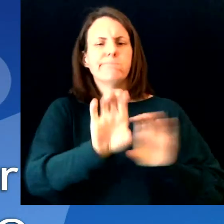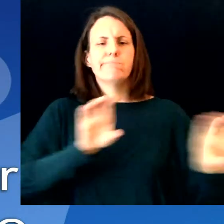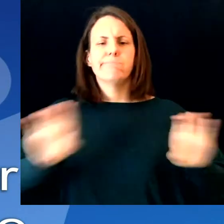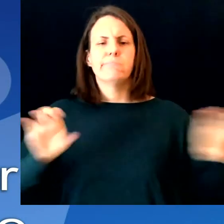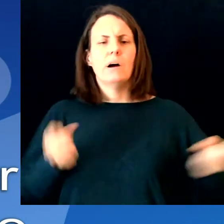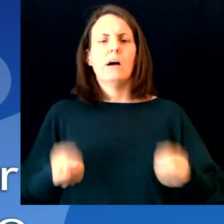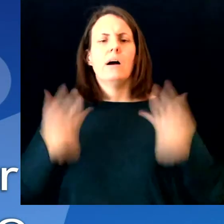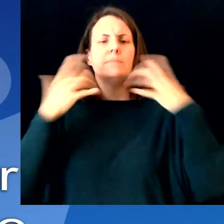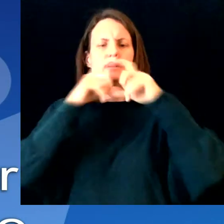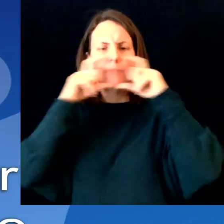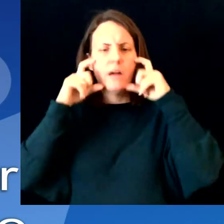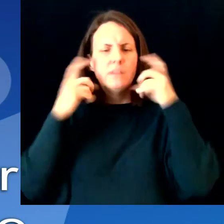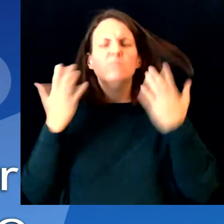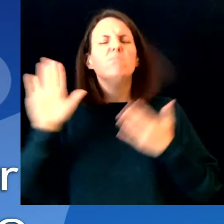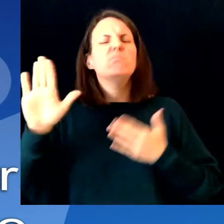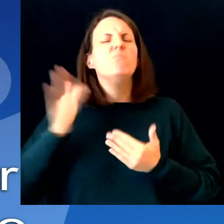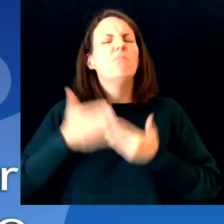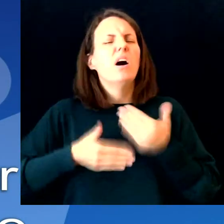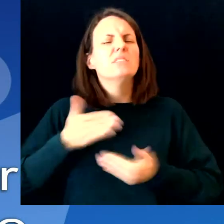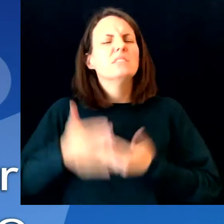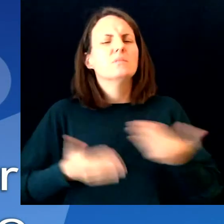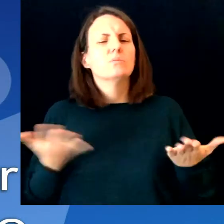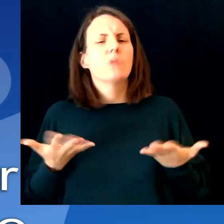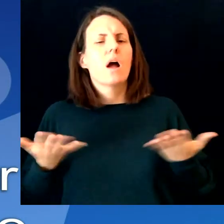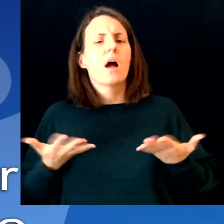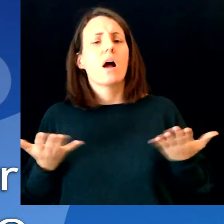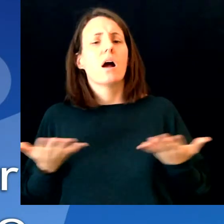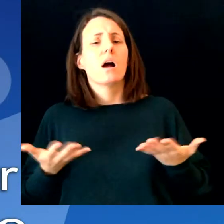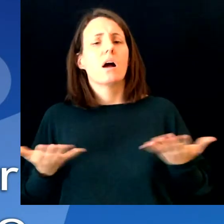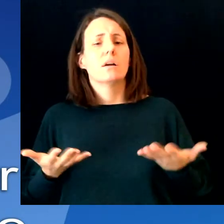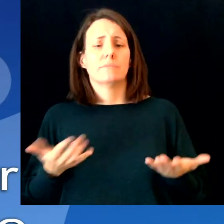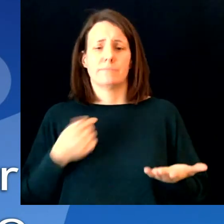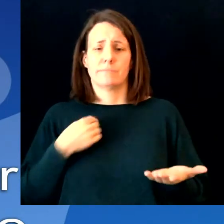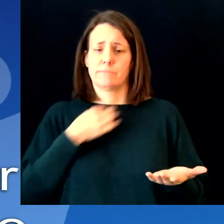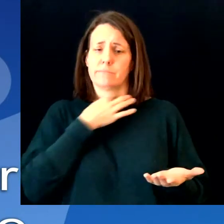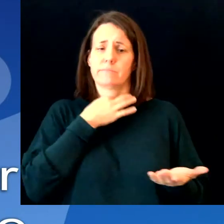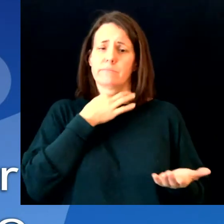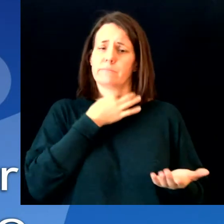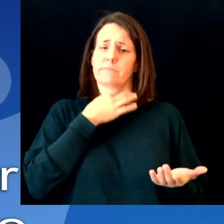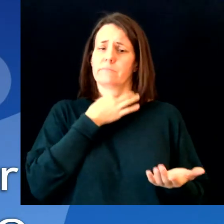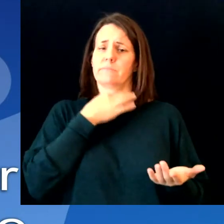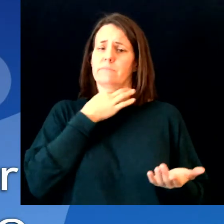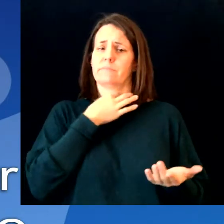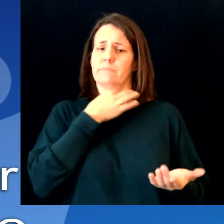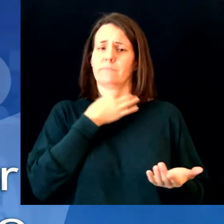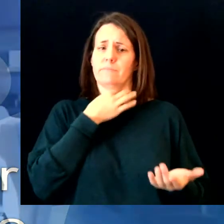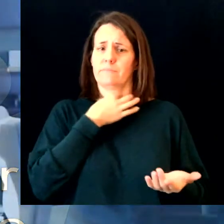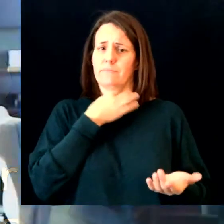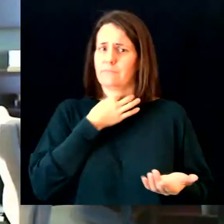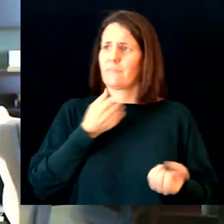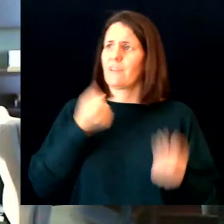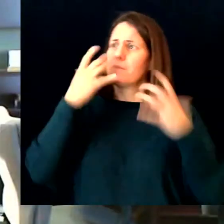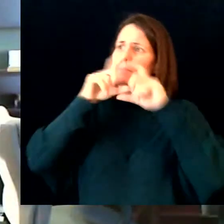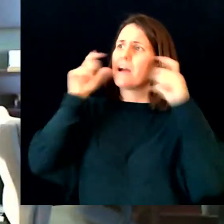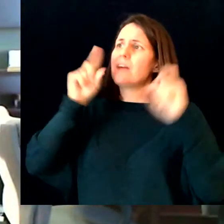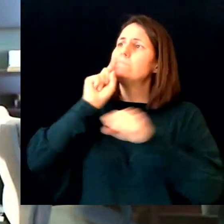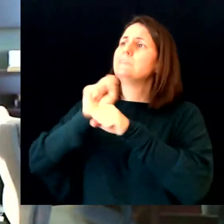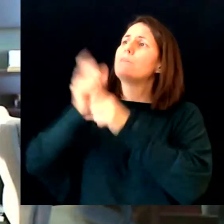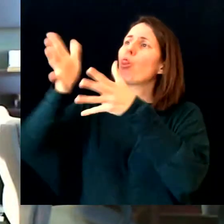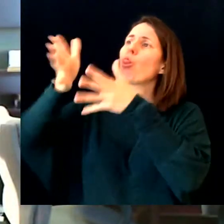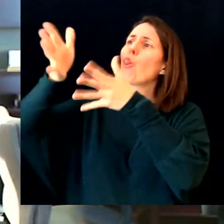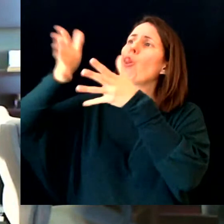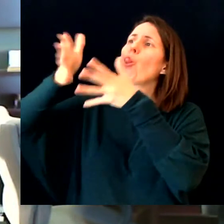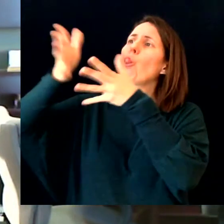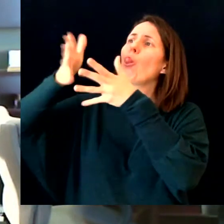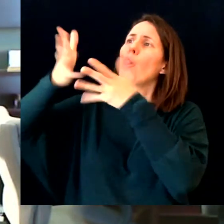of the stockpile in general. Thank you very much. Sure thing. So the way that we have handled this in the last couple